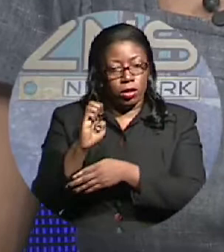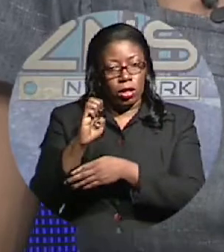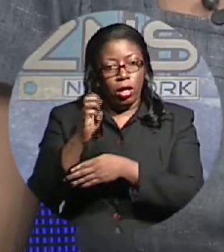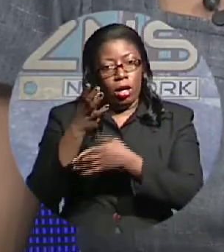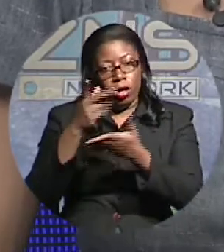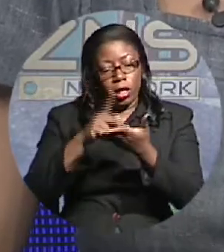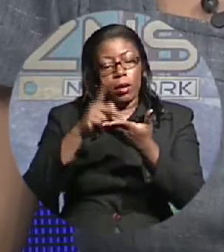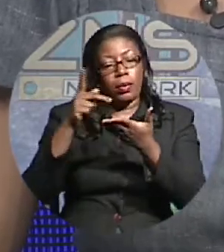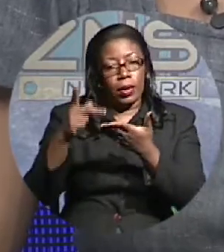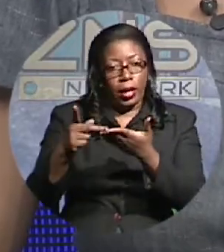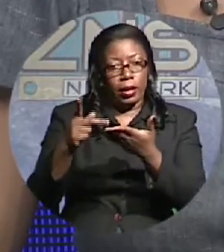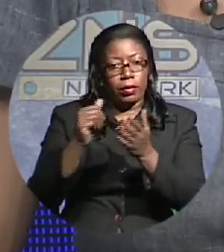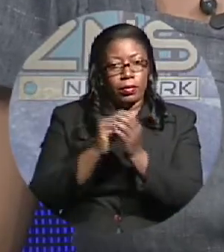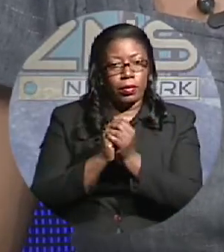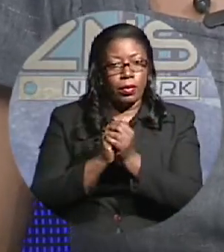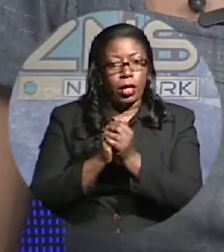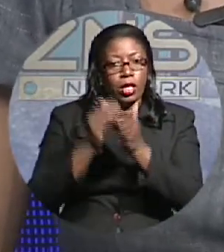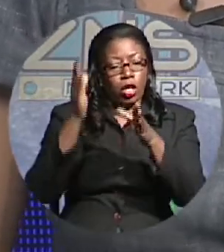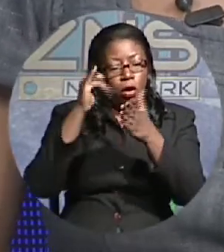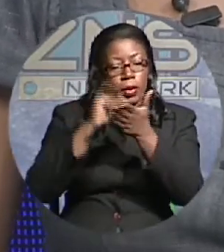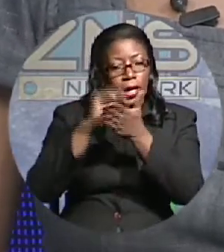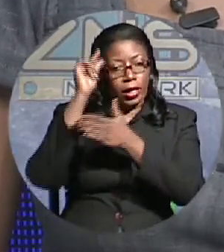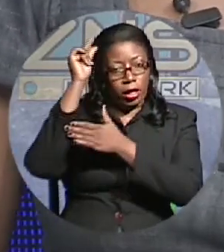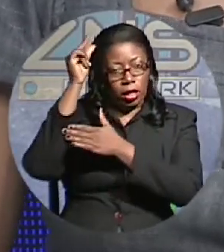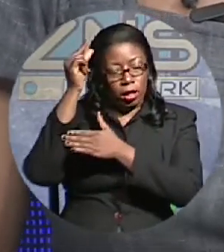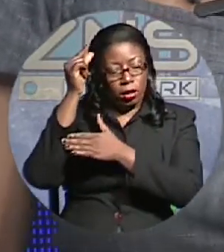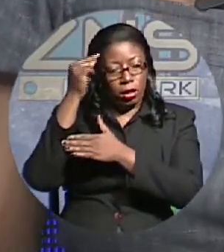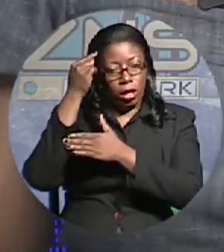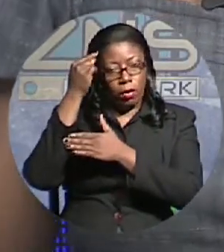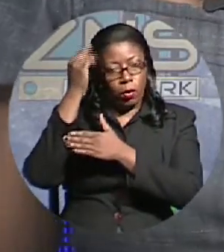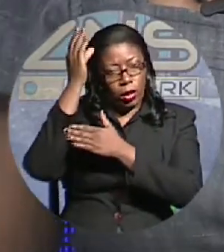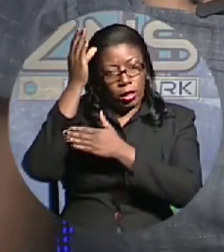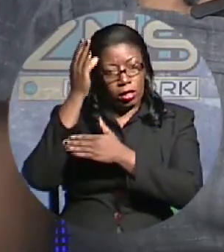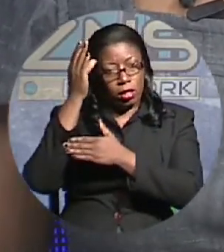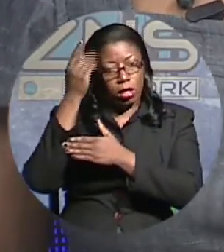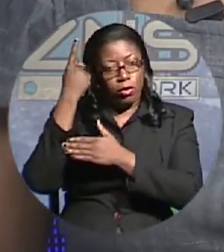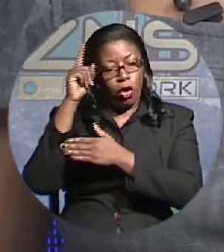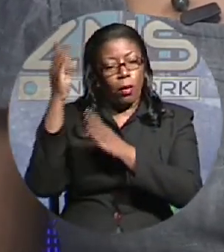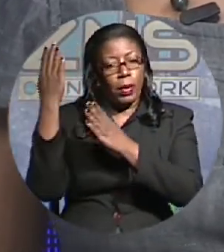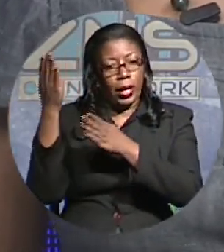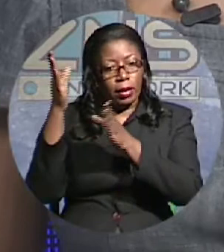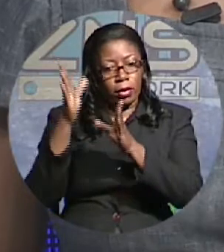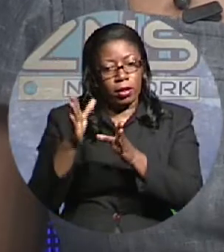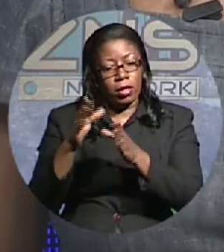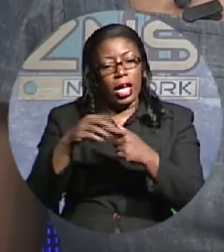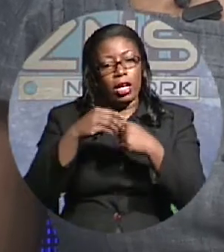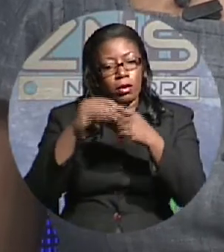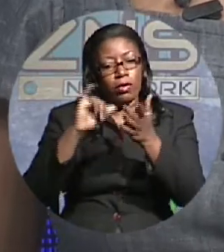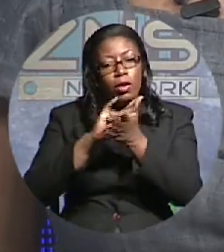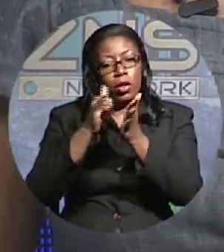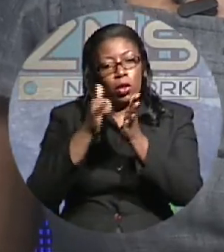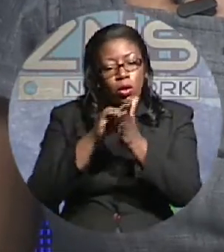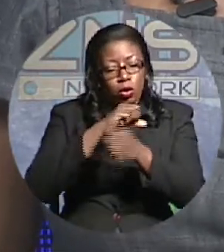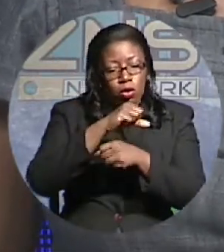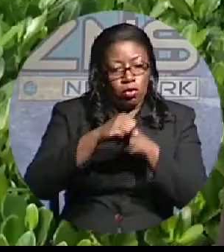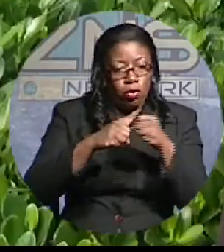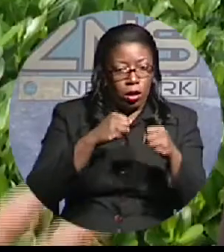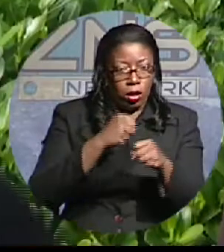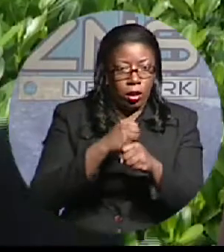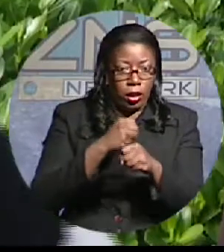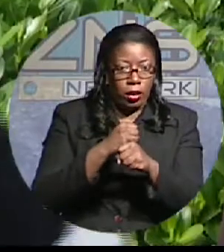increase, it's something he's hoping our government will consider for Bahamians, especially those who are struggling to make ends meet.